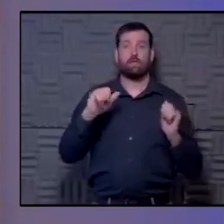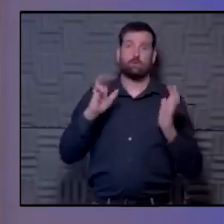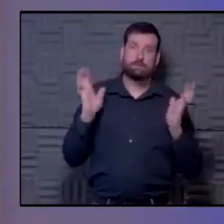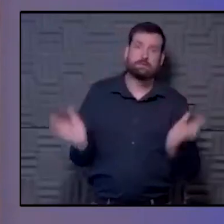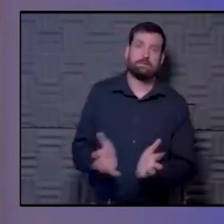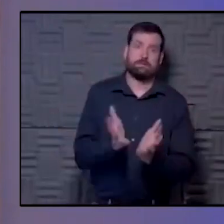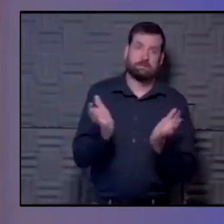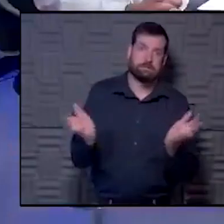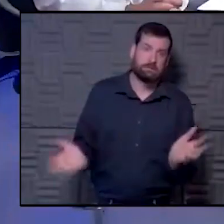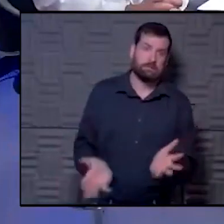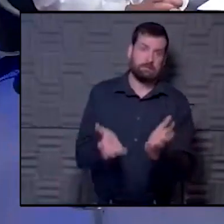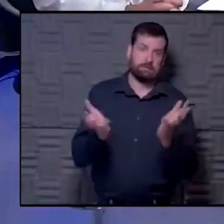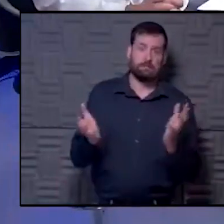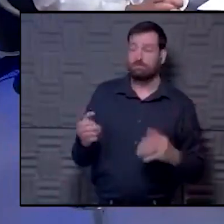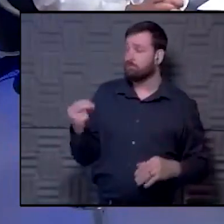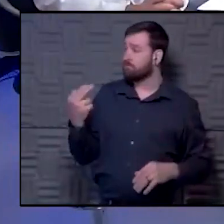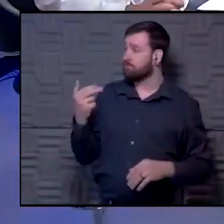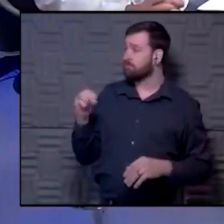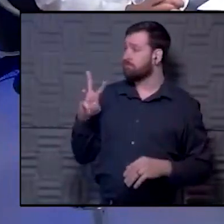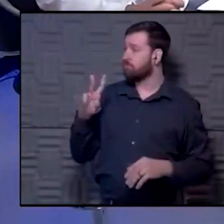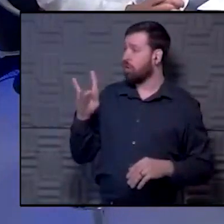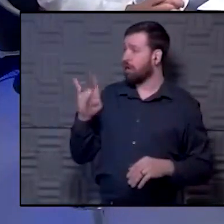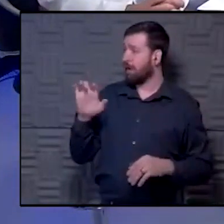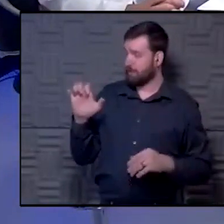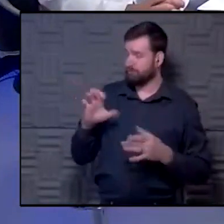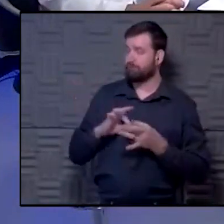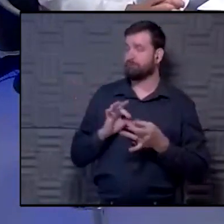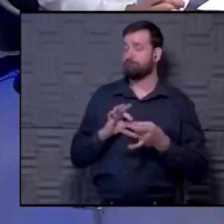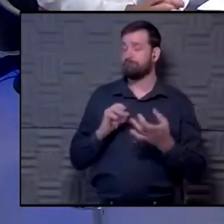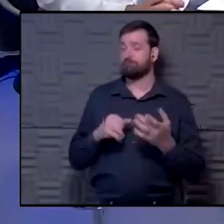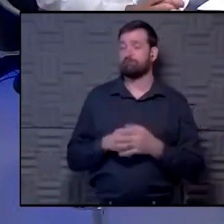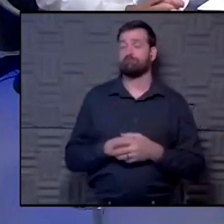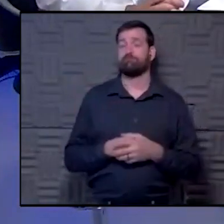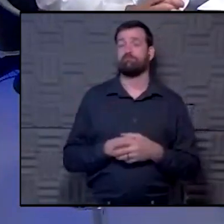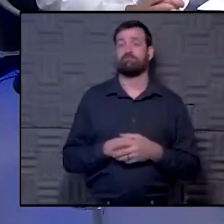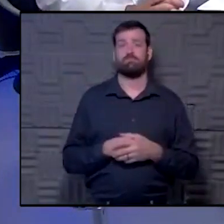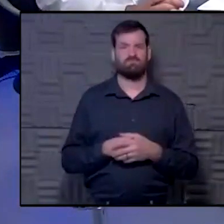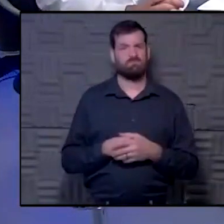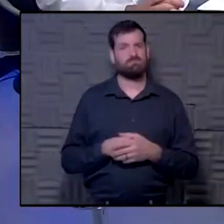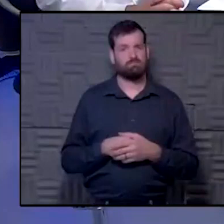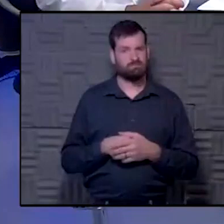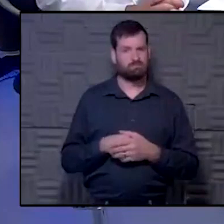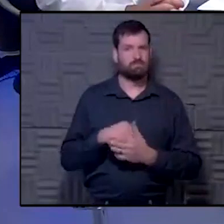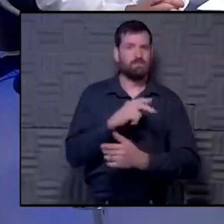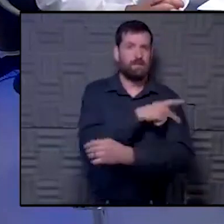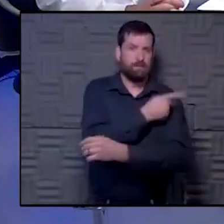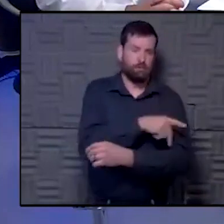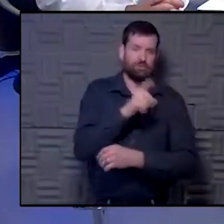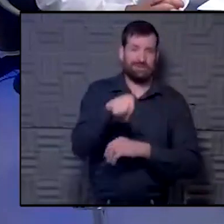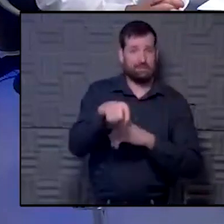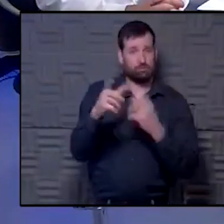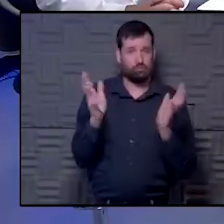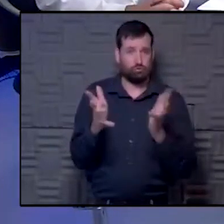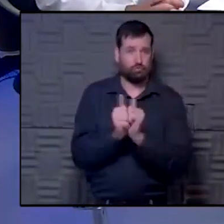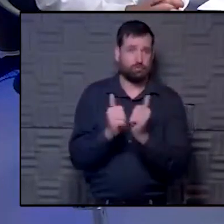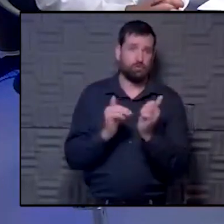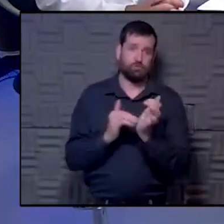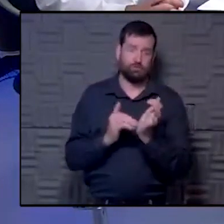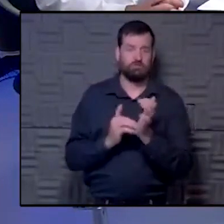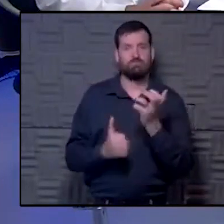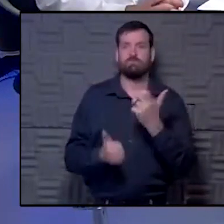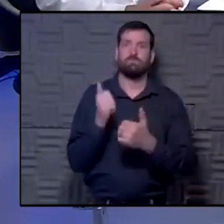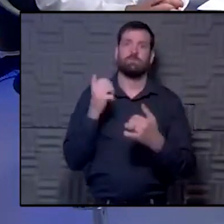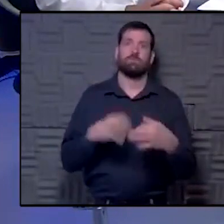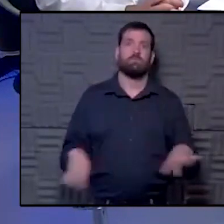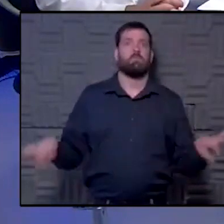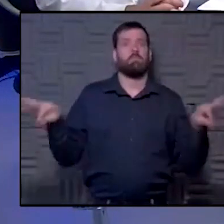keep talking about it. Hawkeye, what I've given, and we've talked a little bit about it, we've got to have patients talking to their physicians, because I think that's the most